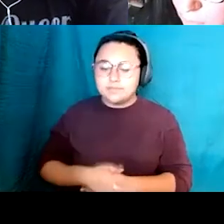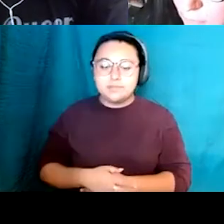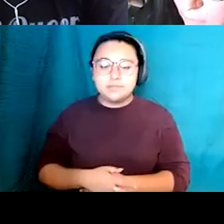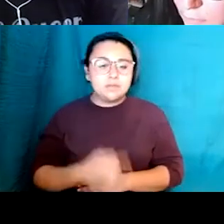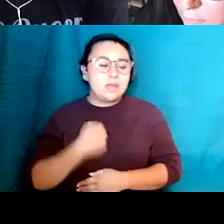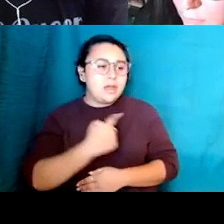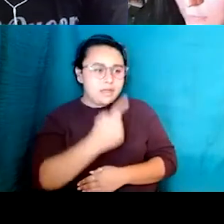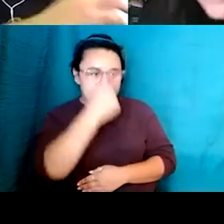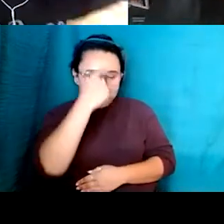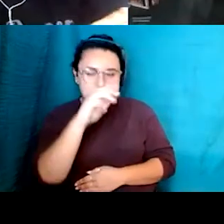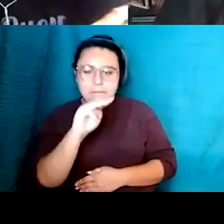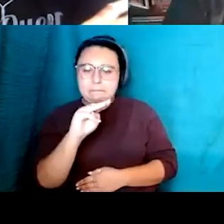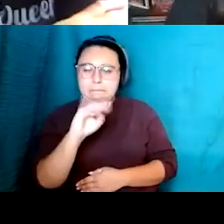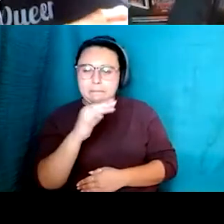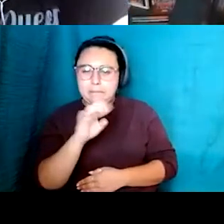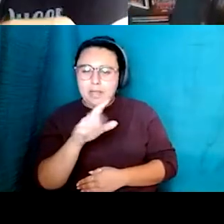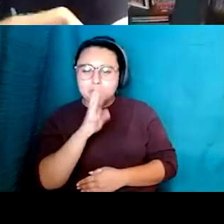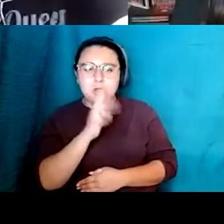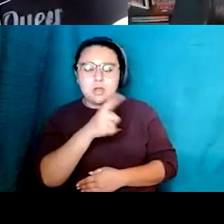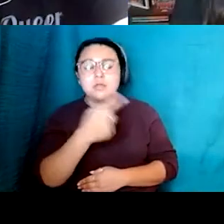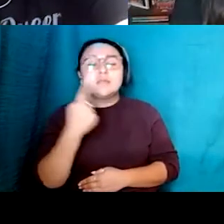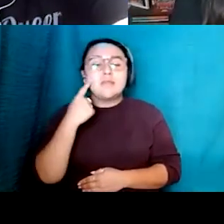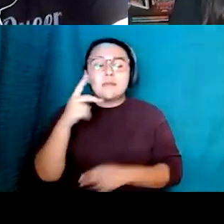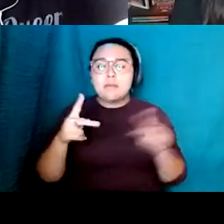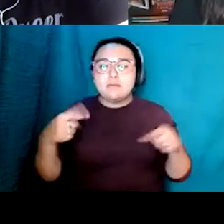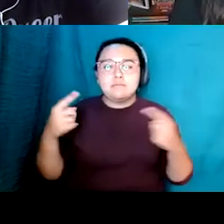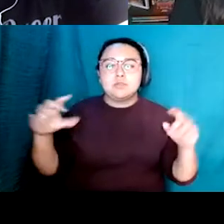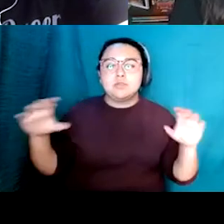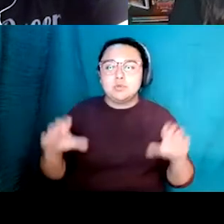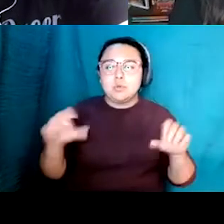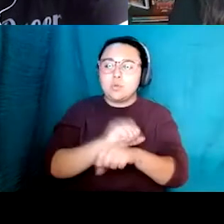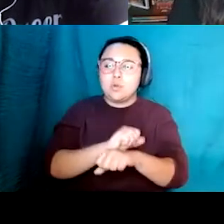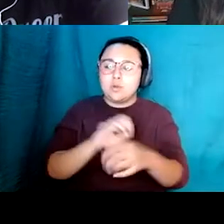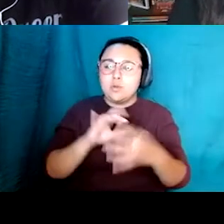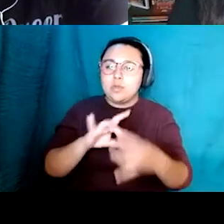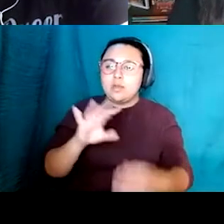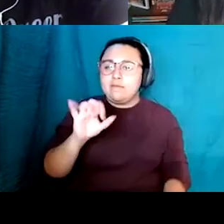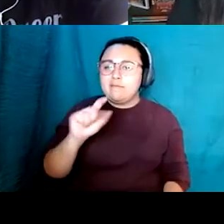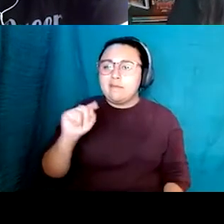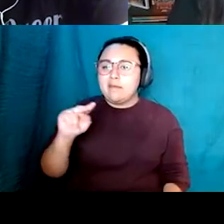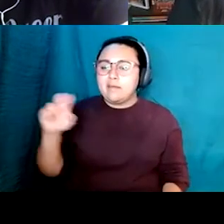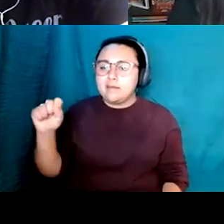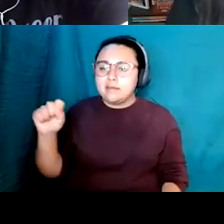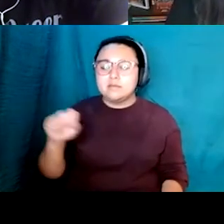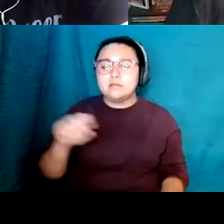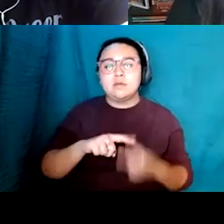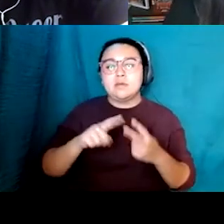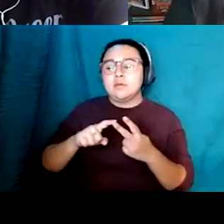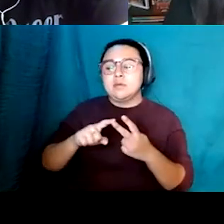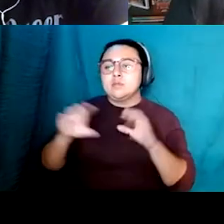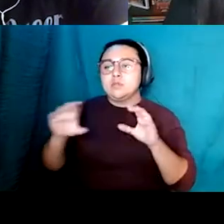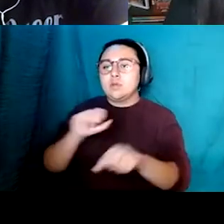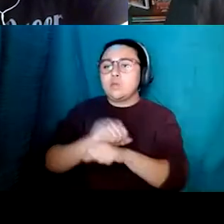I think people have been doing the work on fatness, and people have been doing the work on queerness, and